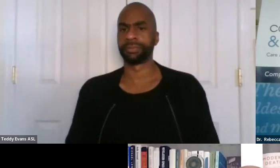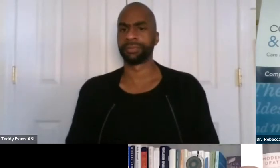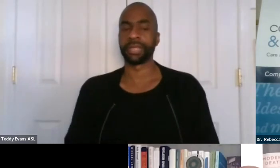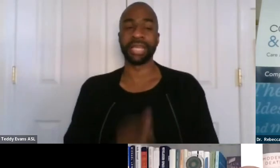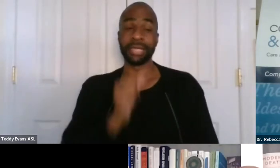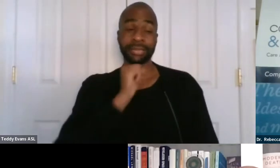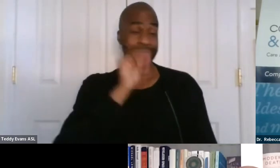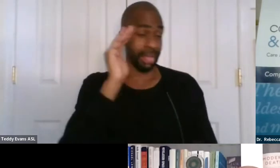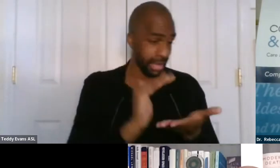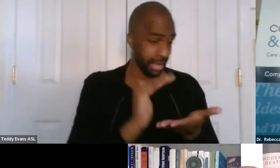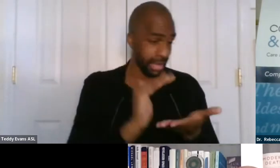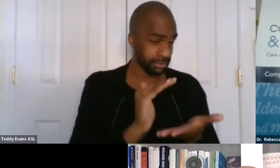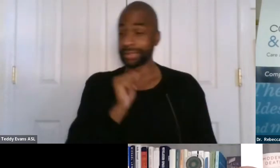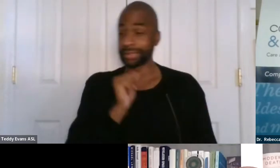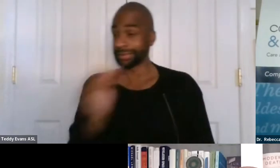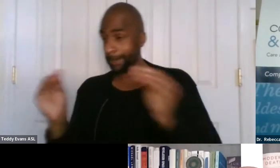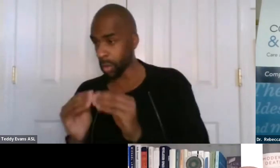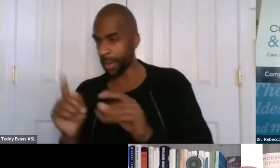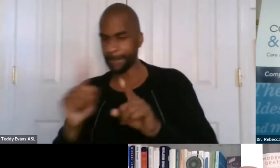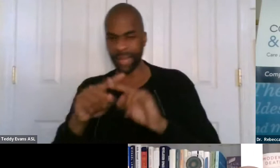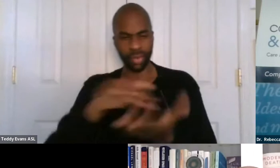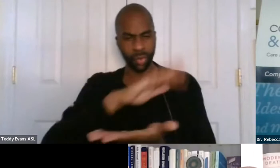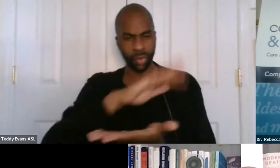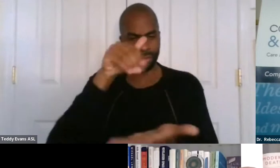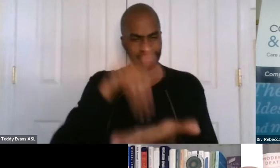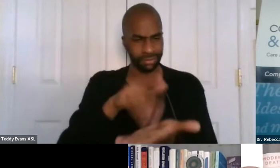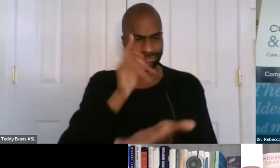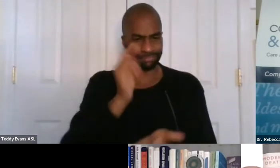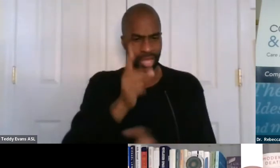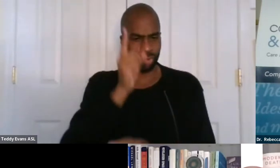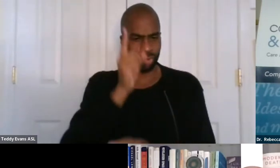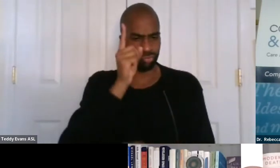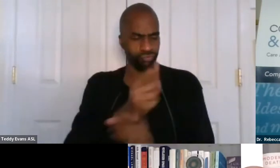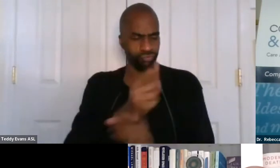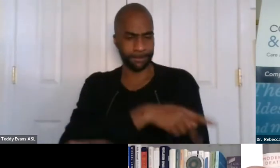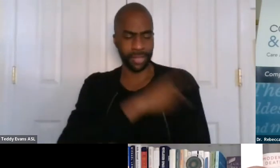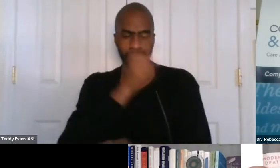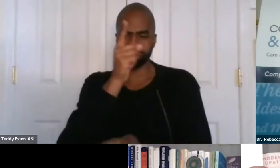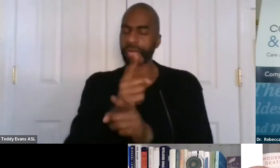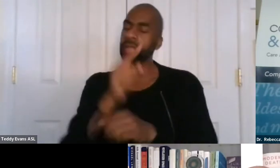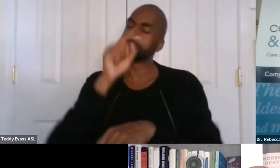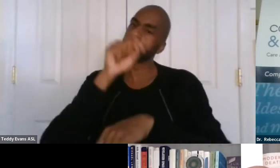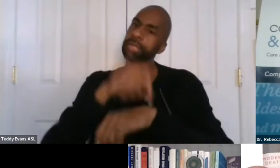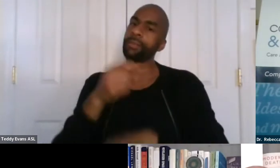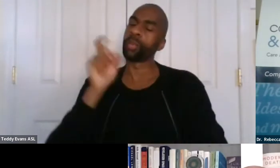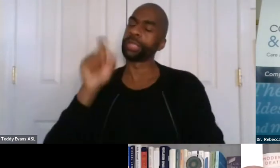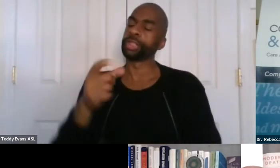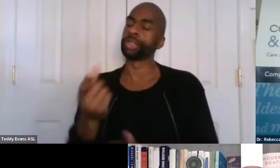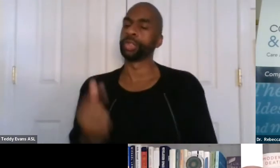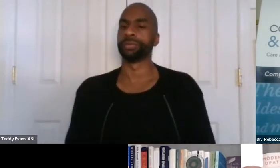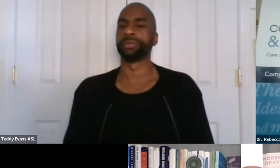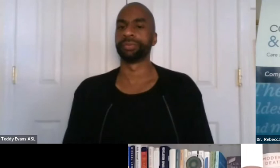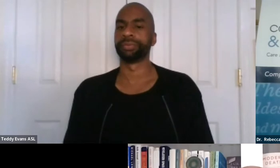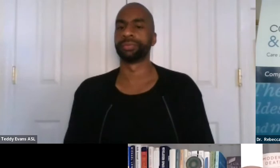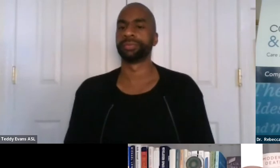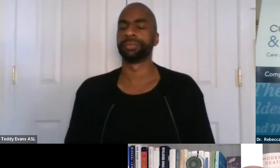care provided to the right patient at the right time. And that's really what we need to do. It's not just the answer to what